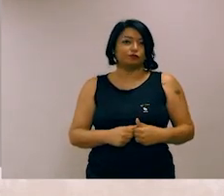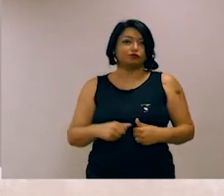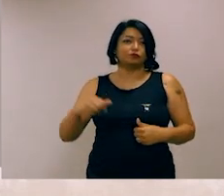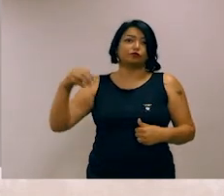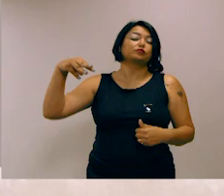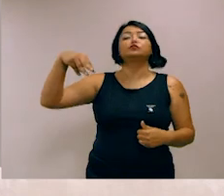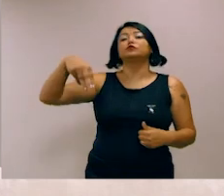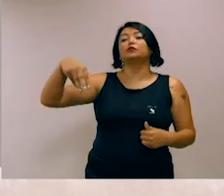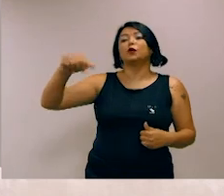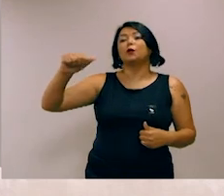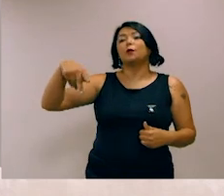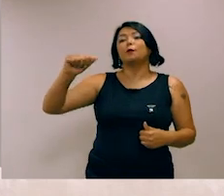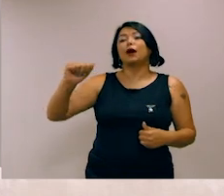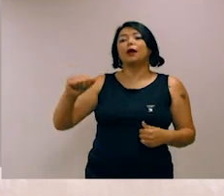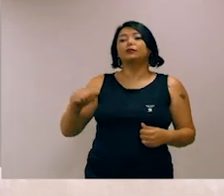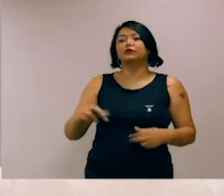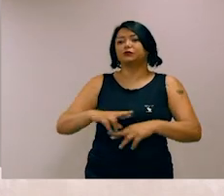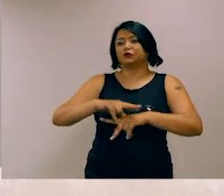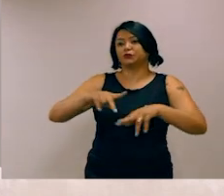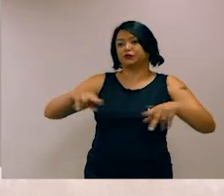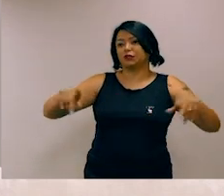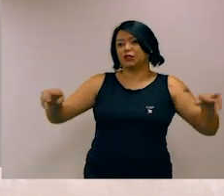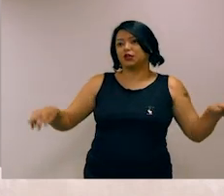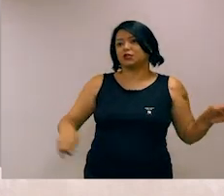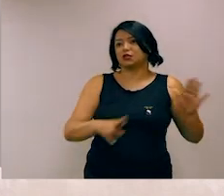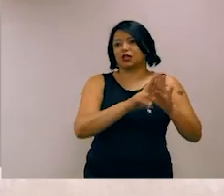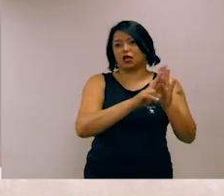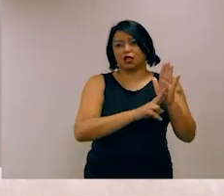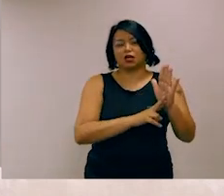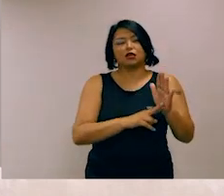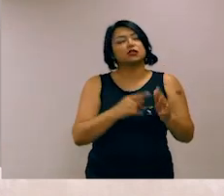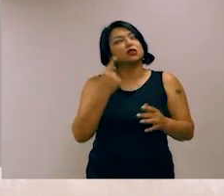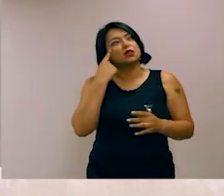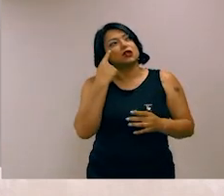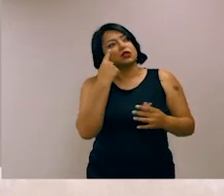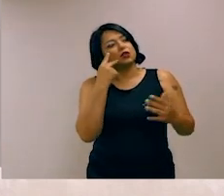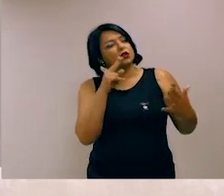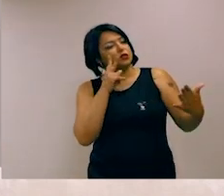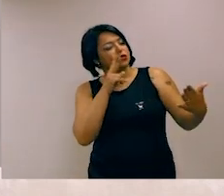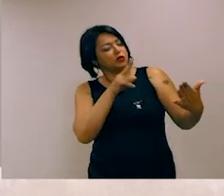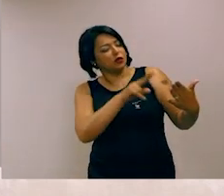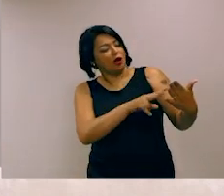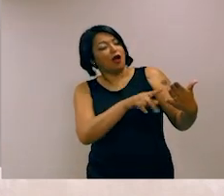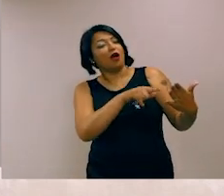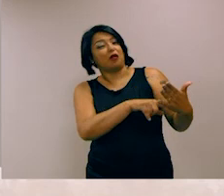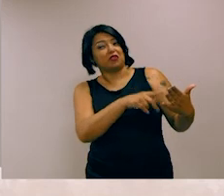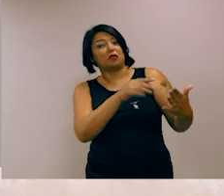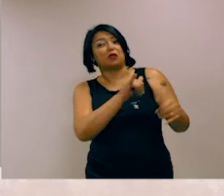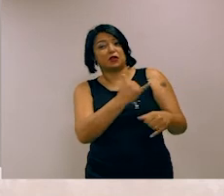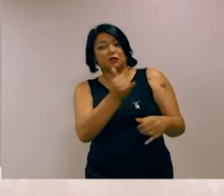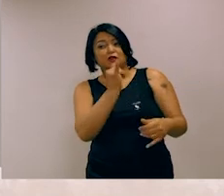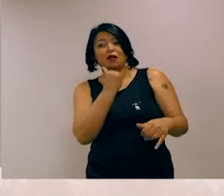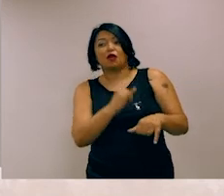the Coronel showed the multi-criteria map that was used as an inspiration for the creation of the heat map.